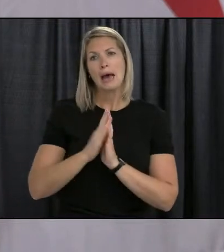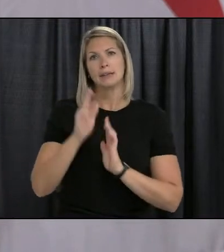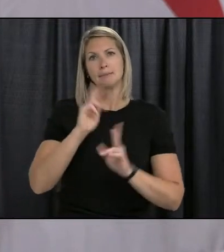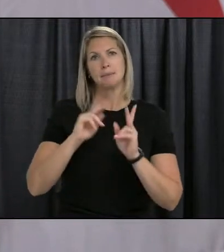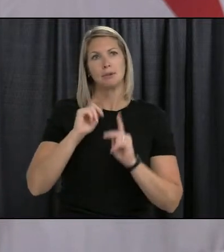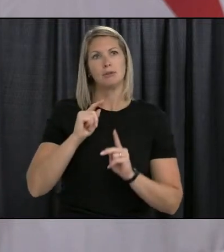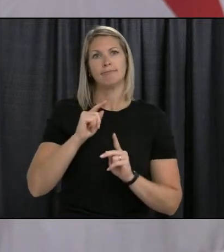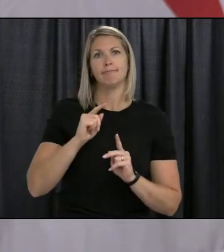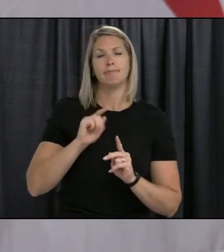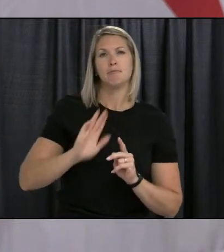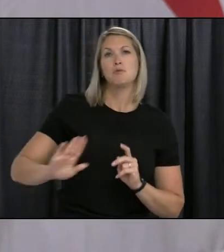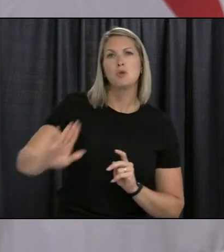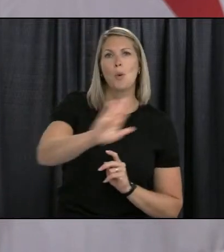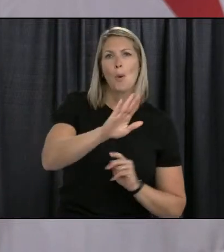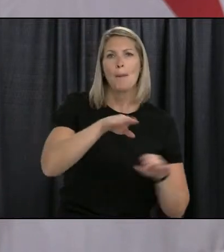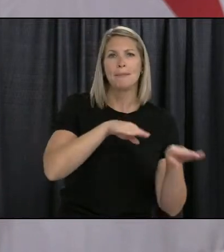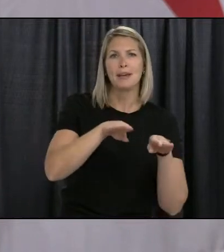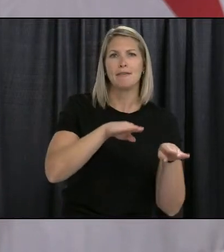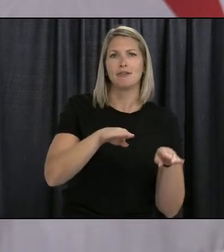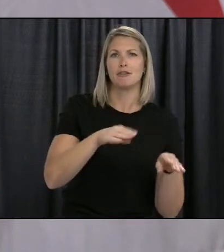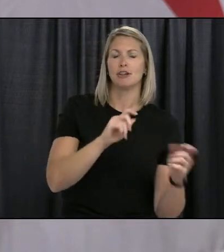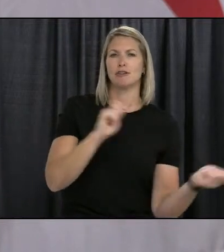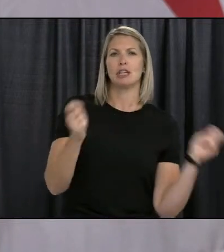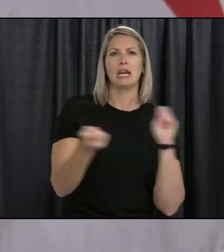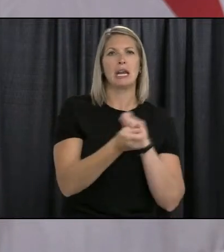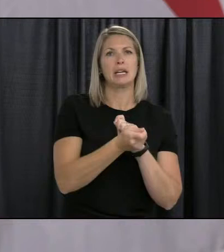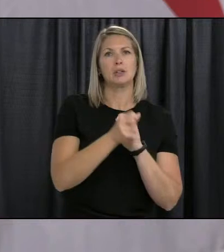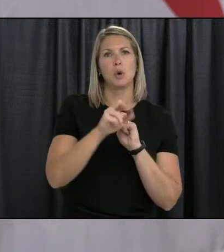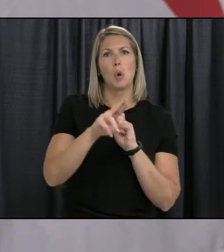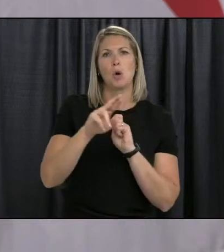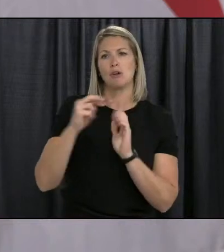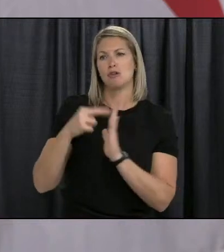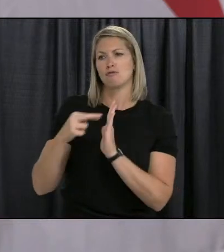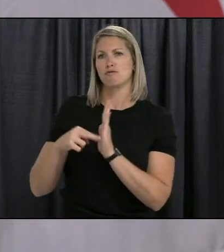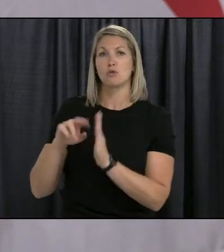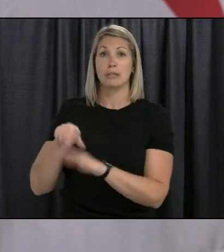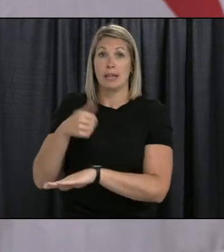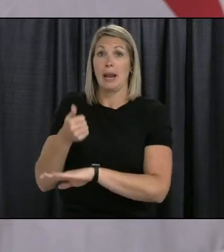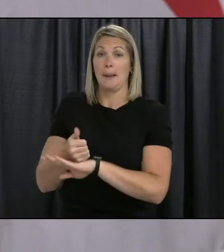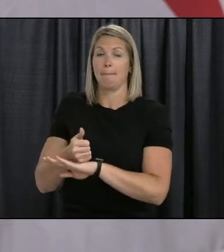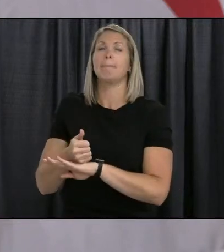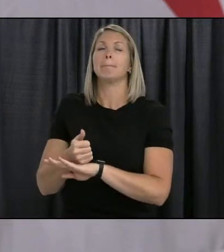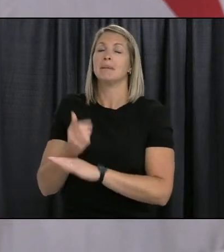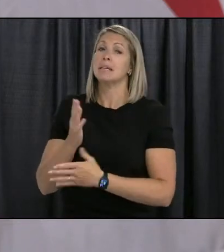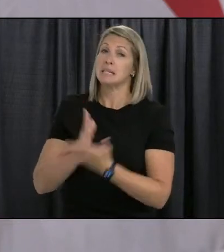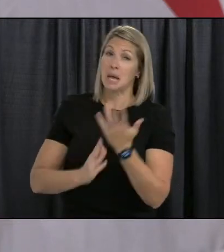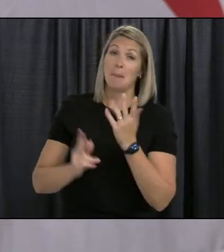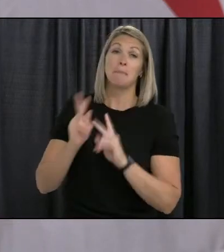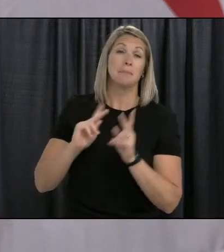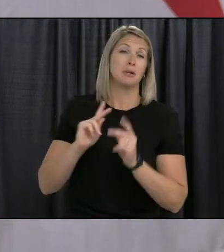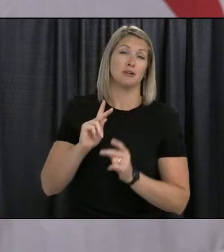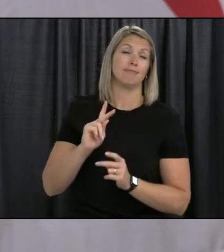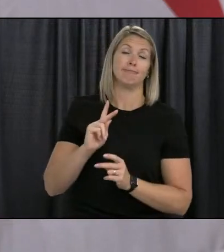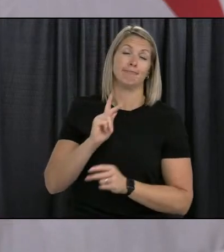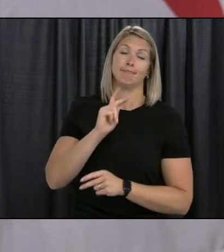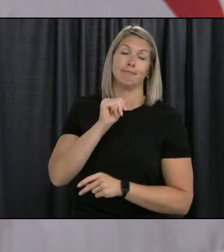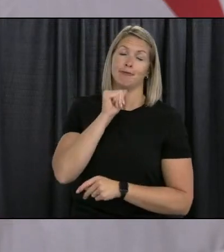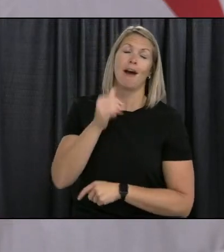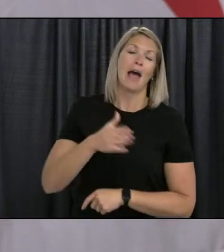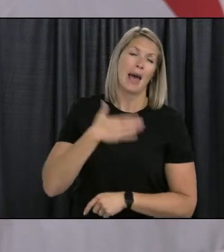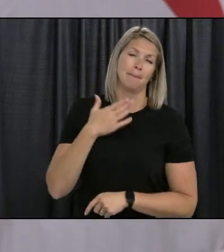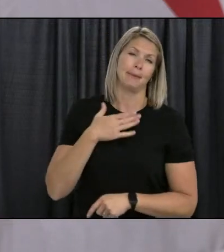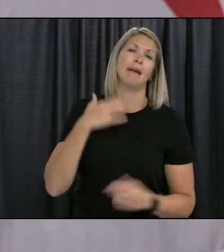they do things and significant restrictions, you're gonna have some pushback from that, and that's